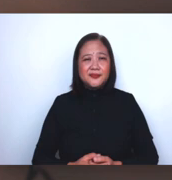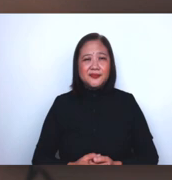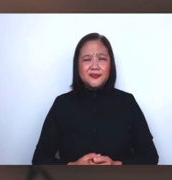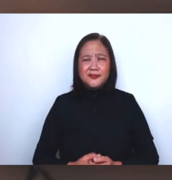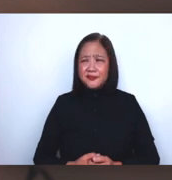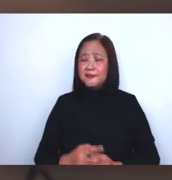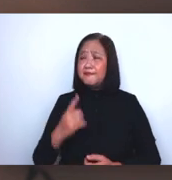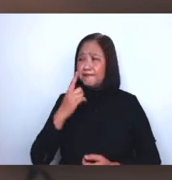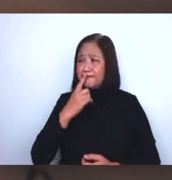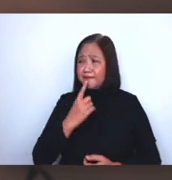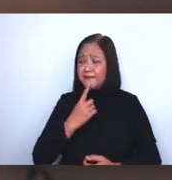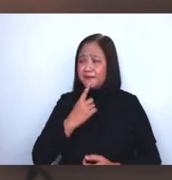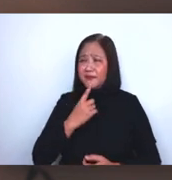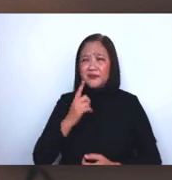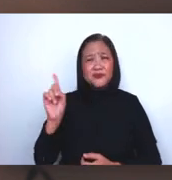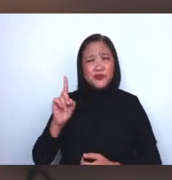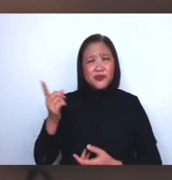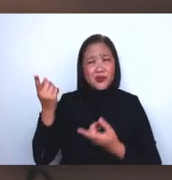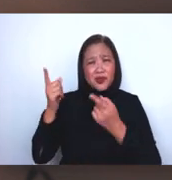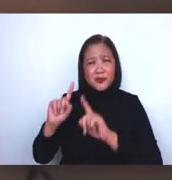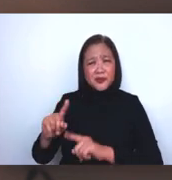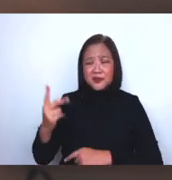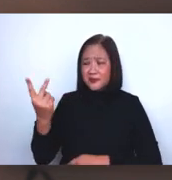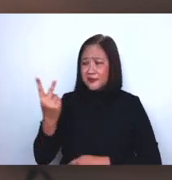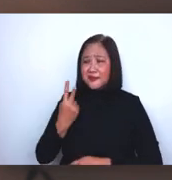tell me what has happened to us.